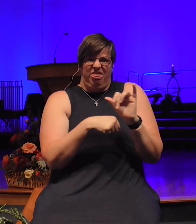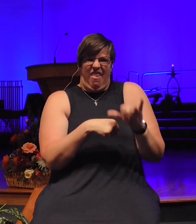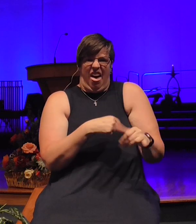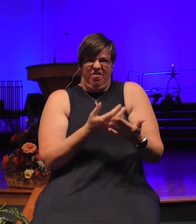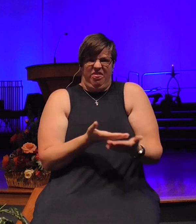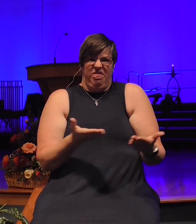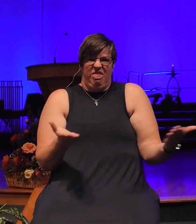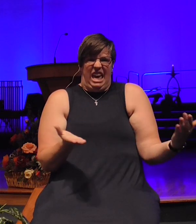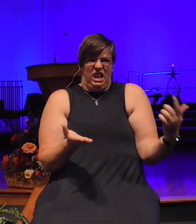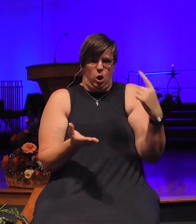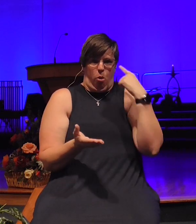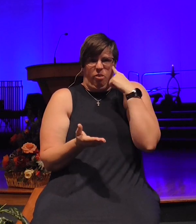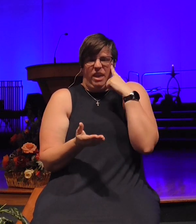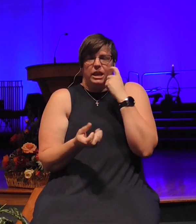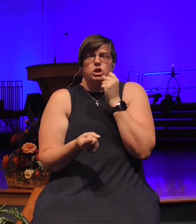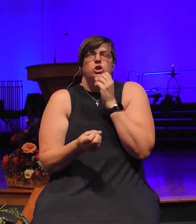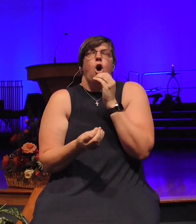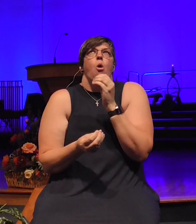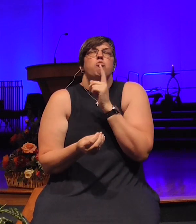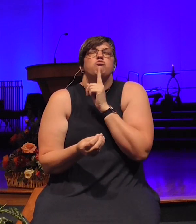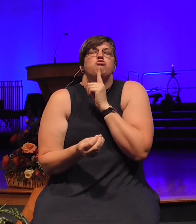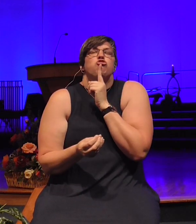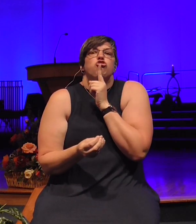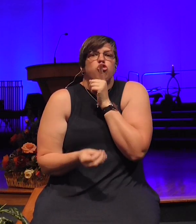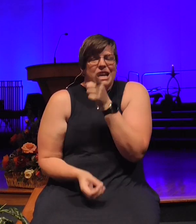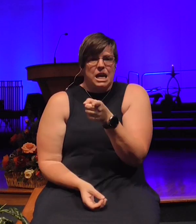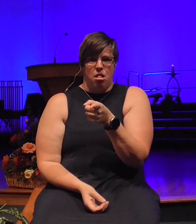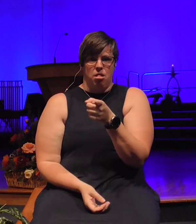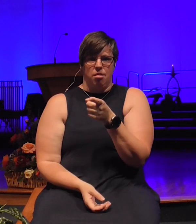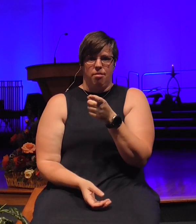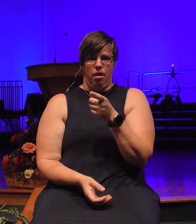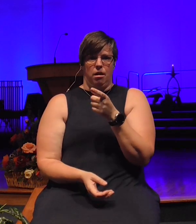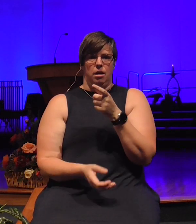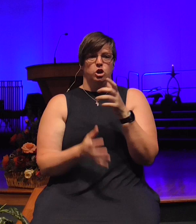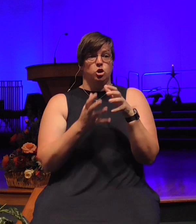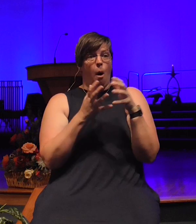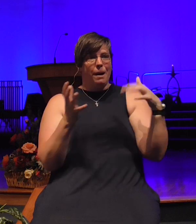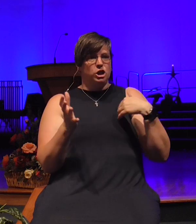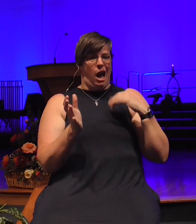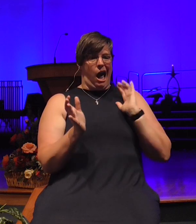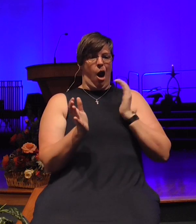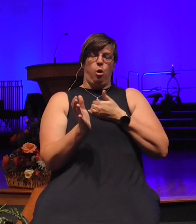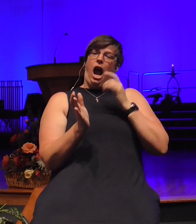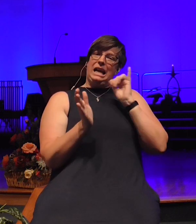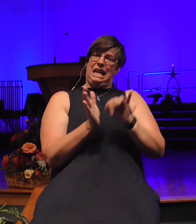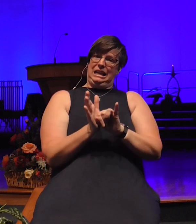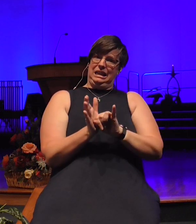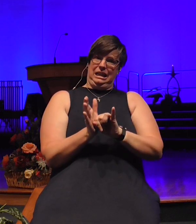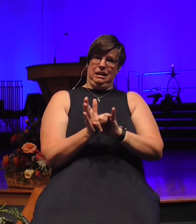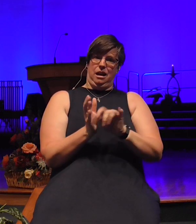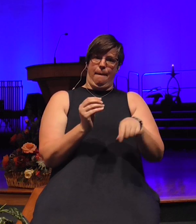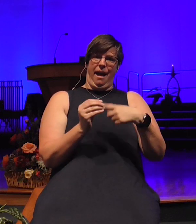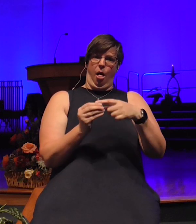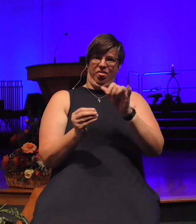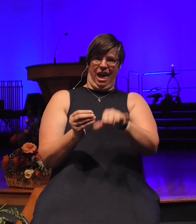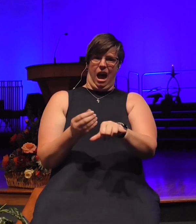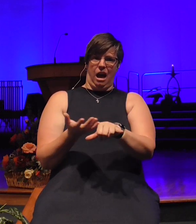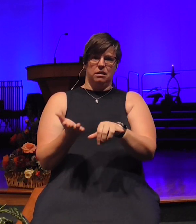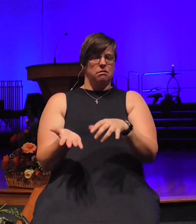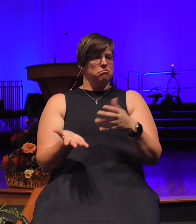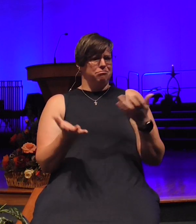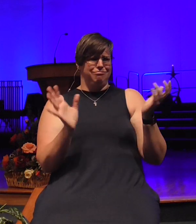problem you think is so very, very real, so much so that our identities can depend on it. Don't get hung up about